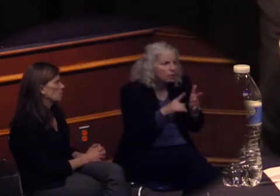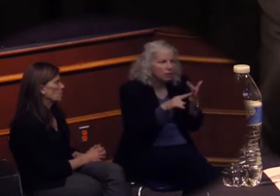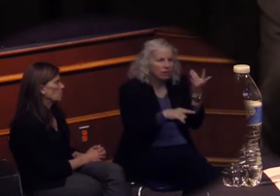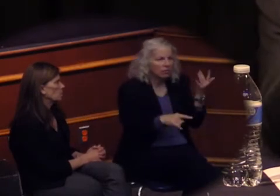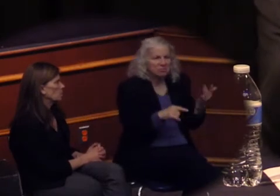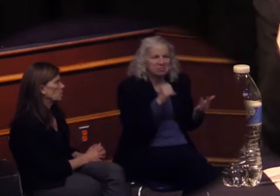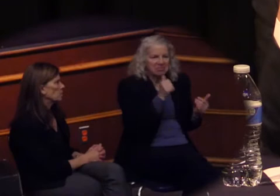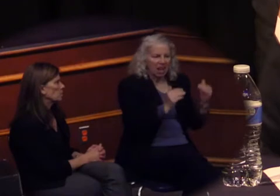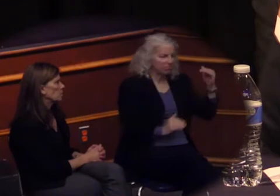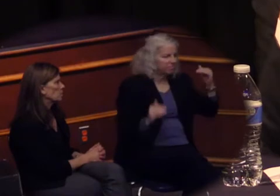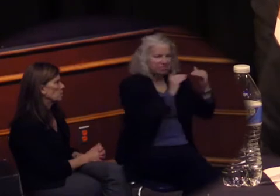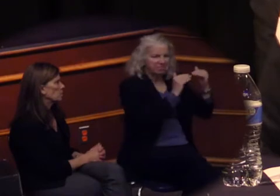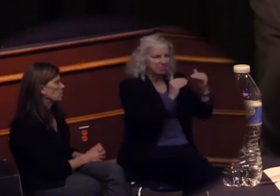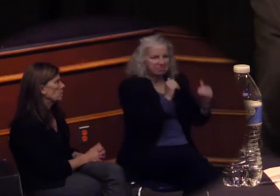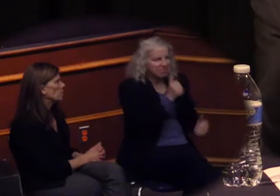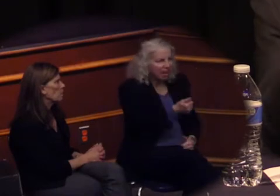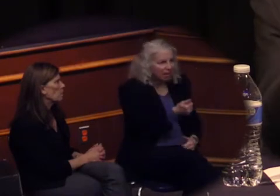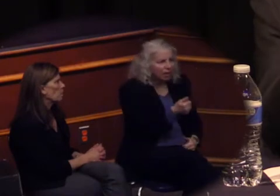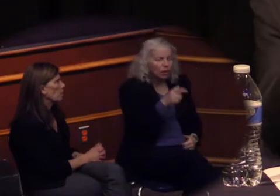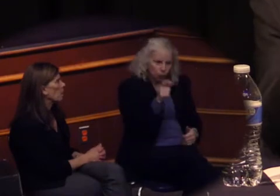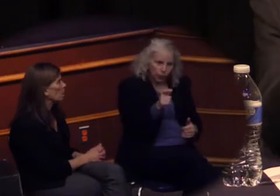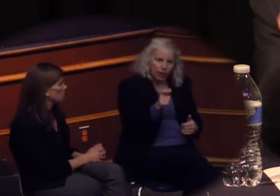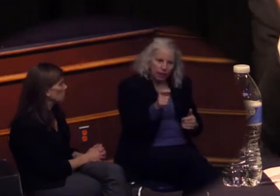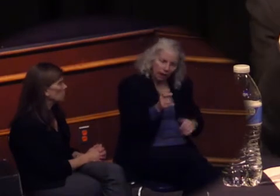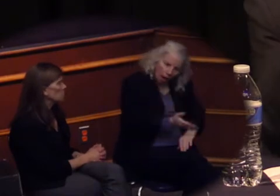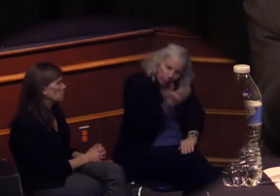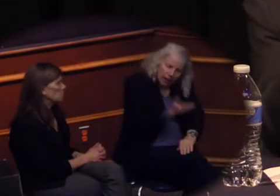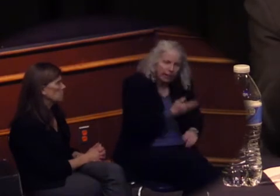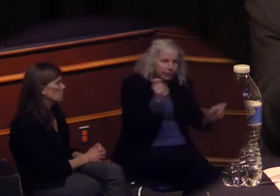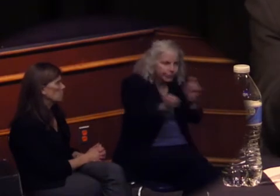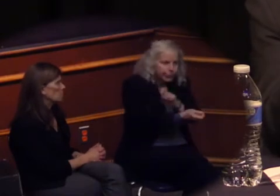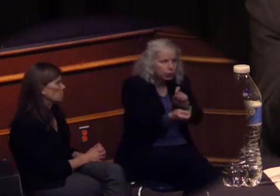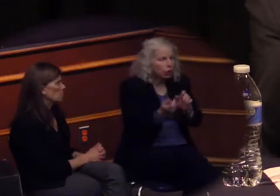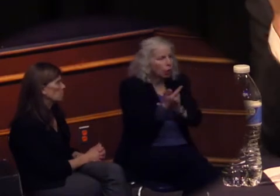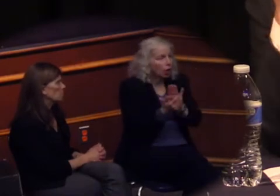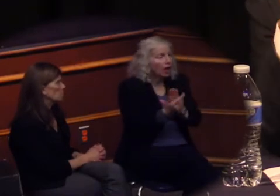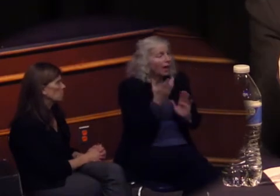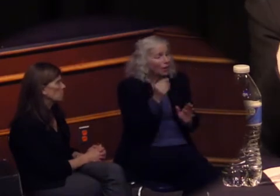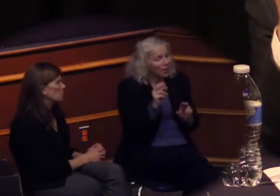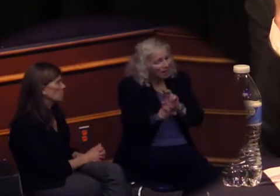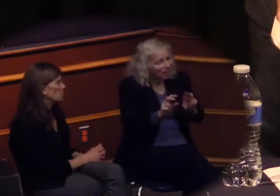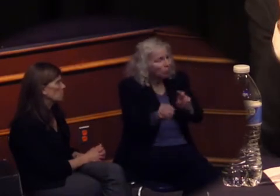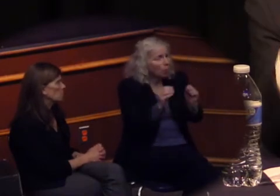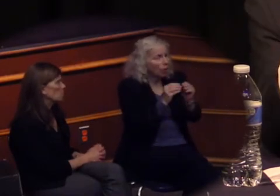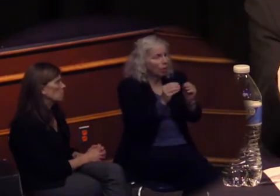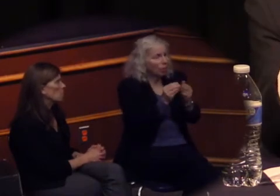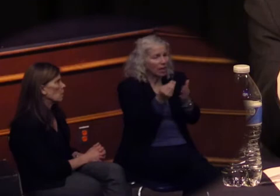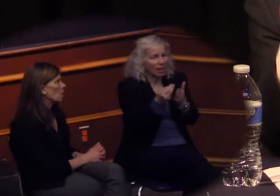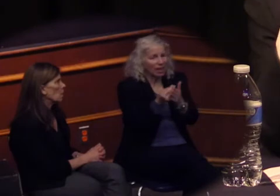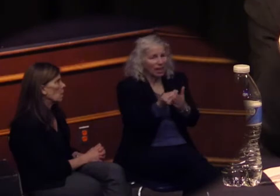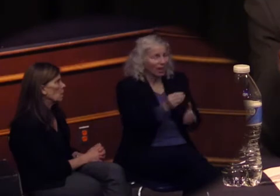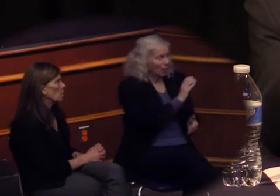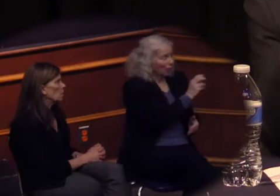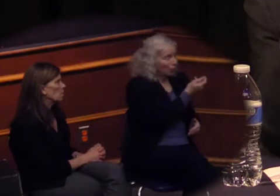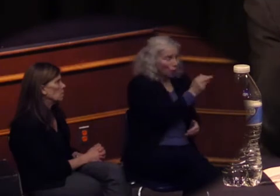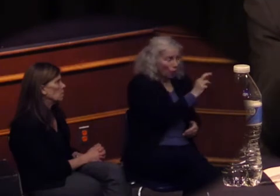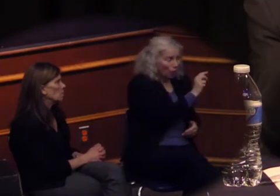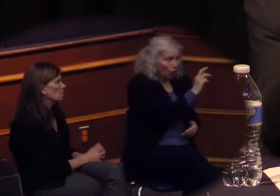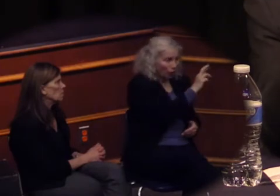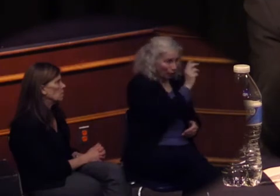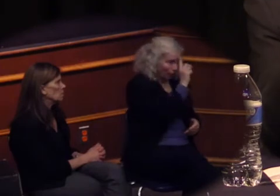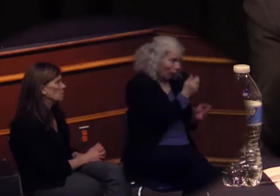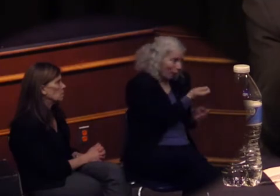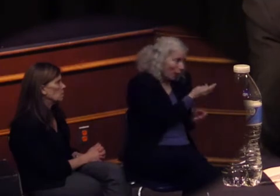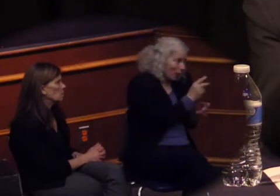others. So we need to update it and we need to invest more in it. I totally agree, more charter schools for a few more kids should